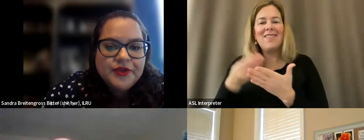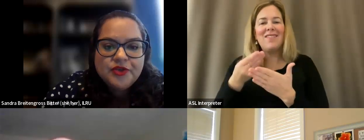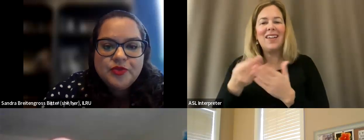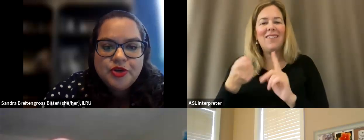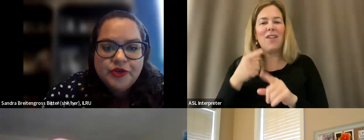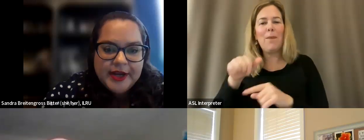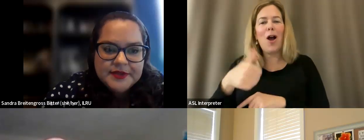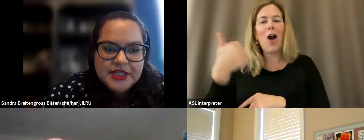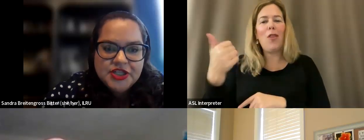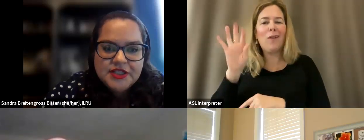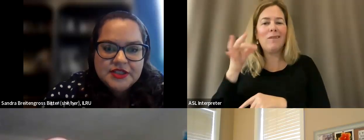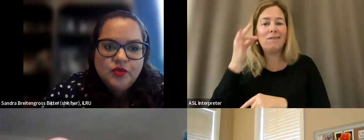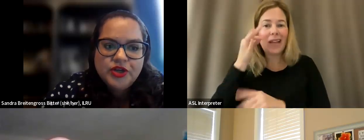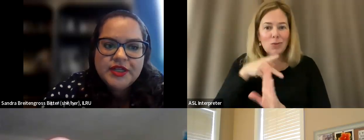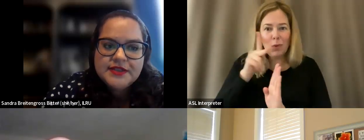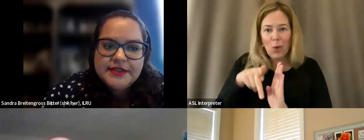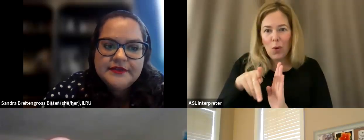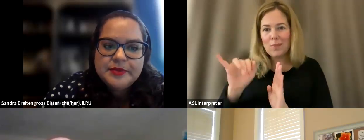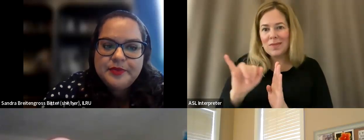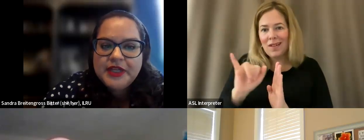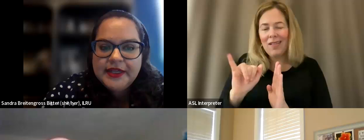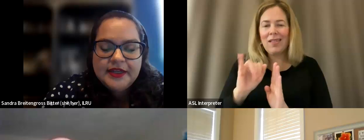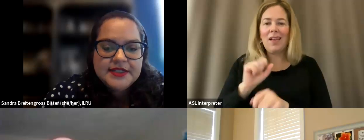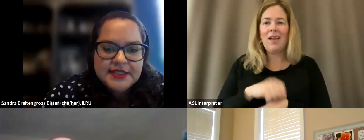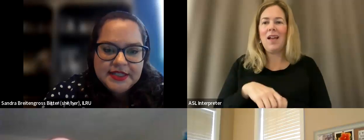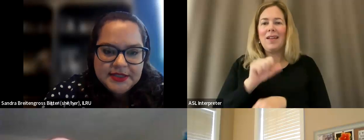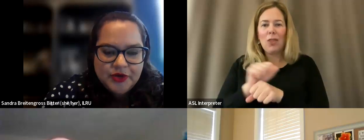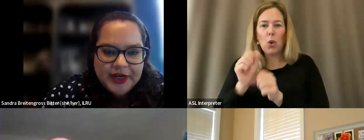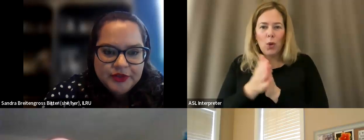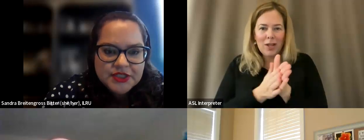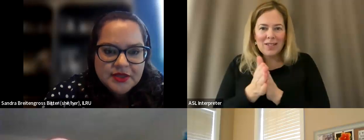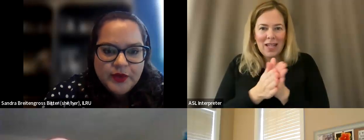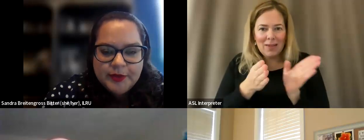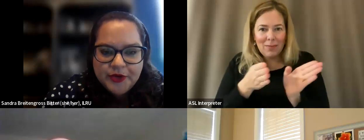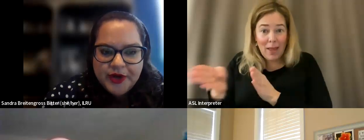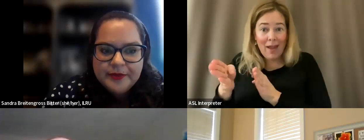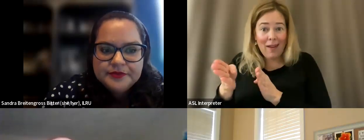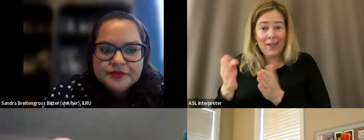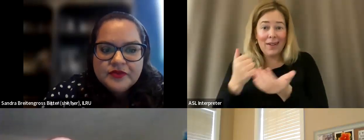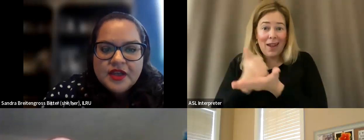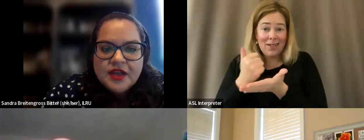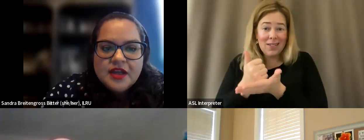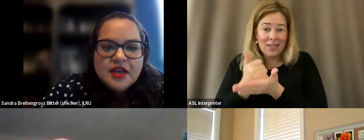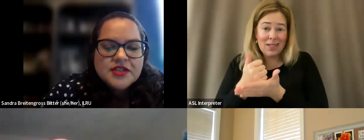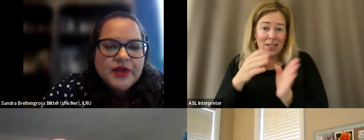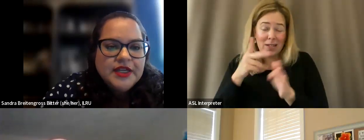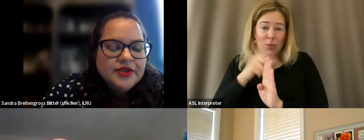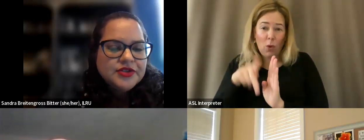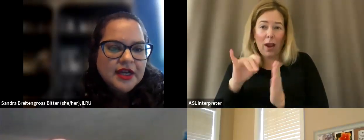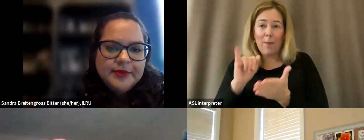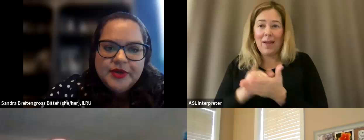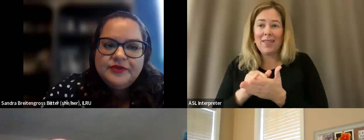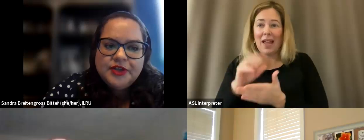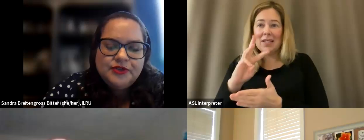other federal programs, such as the Work Incentives Planning and Assistance Program, which is the WIPA program. So any